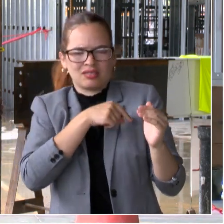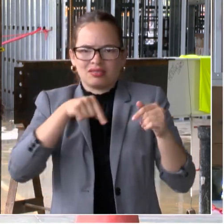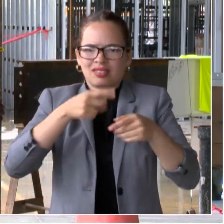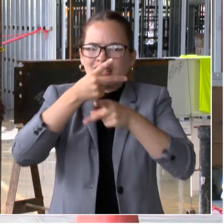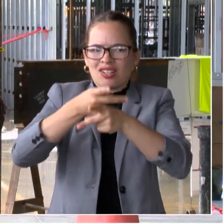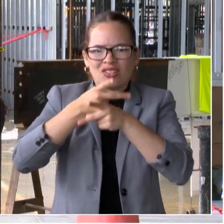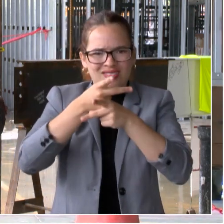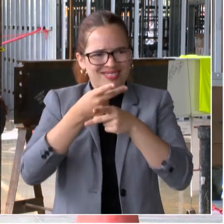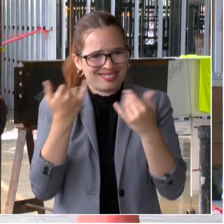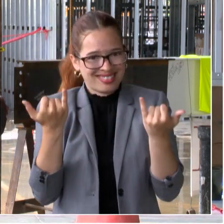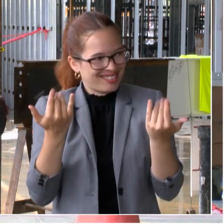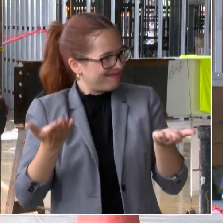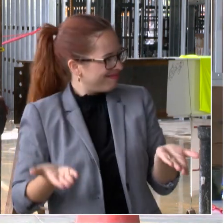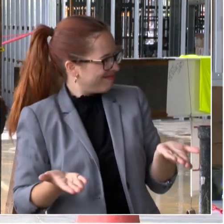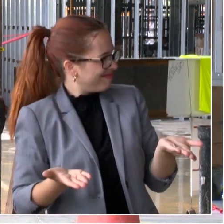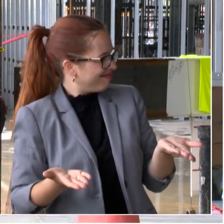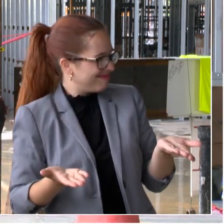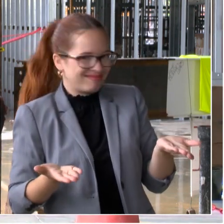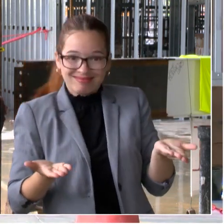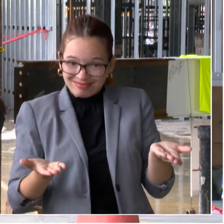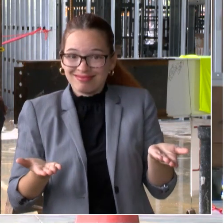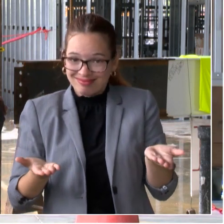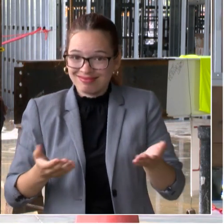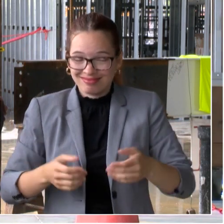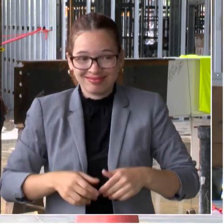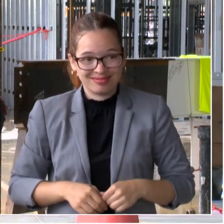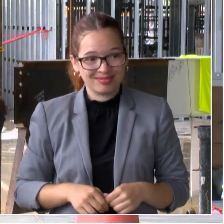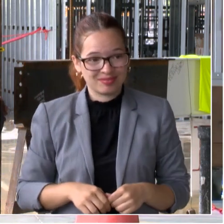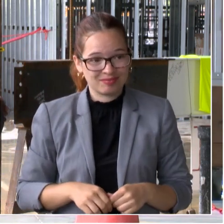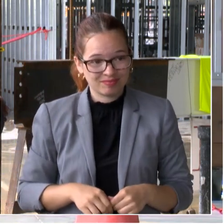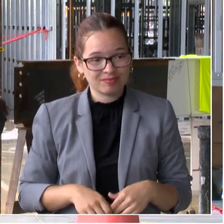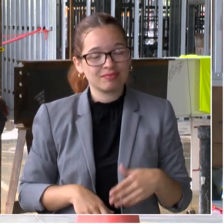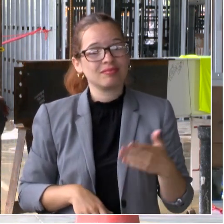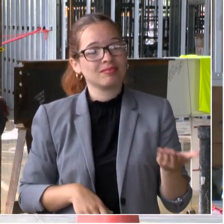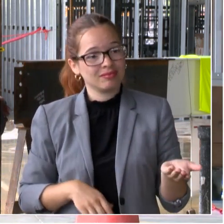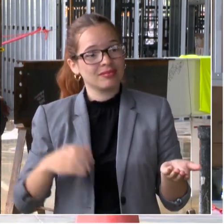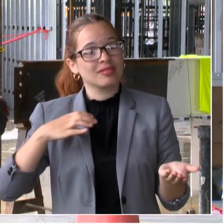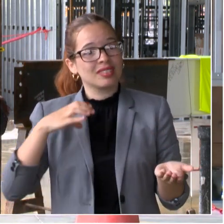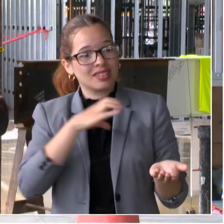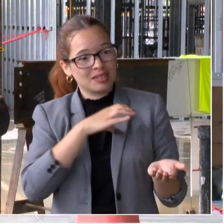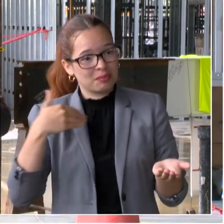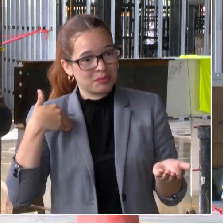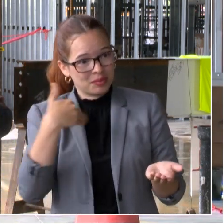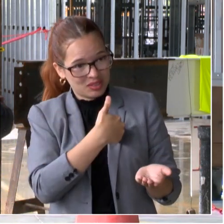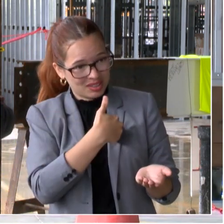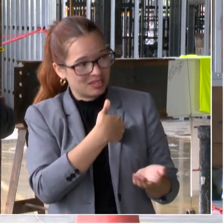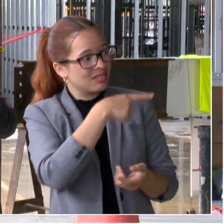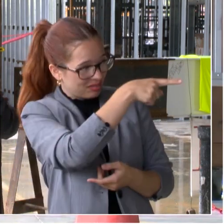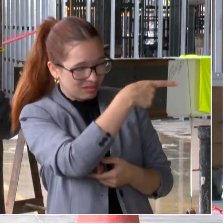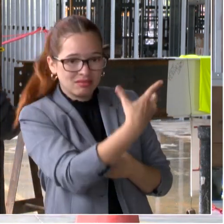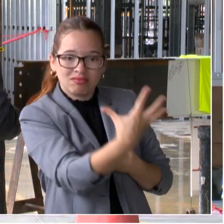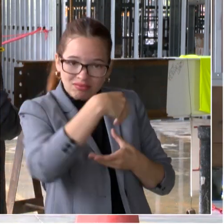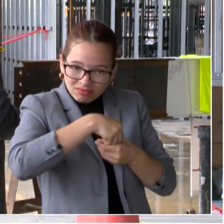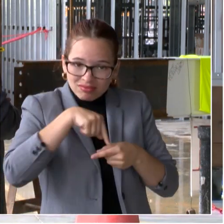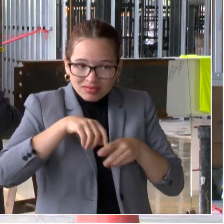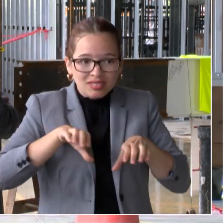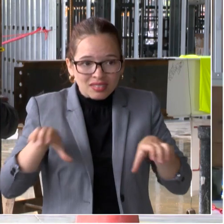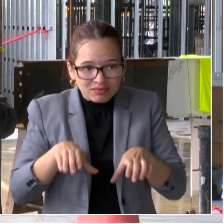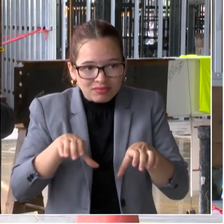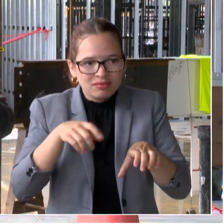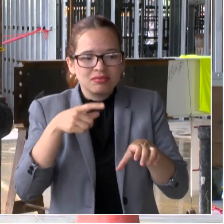And it is part of that promise to have world-class health care. So I'm very proud of where we